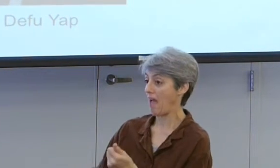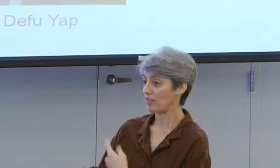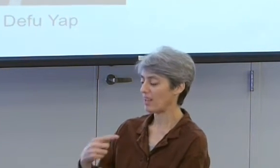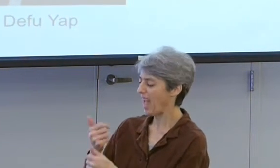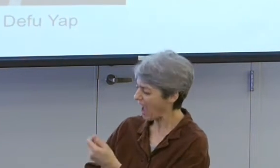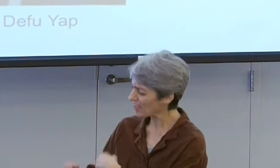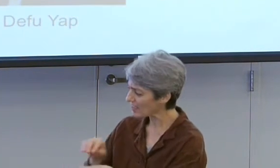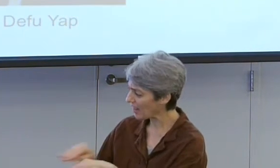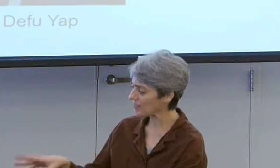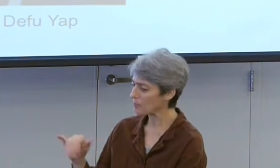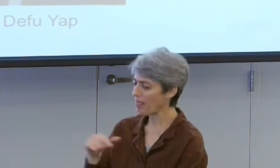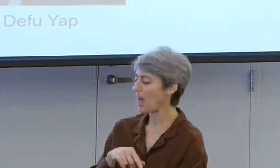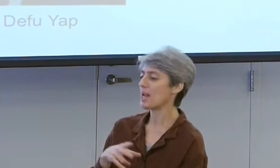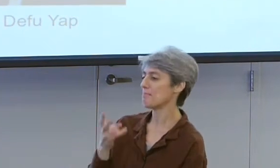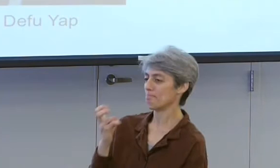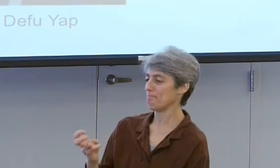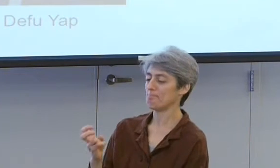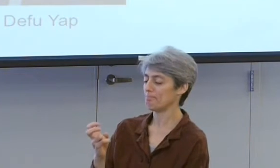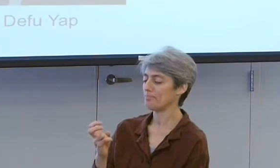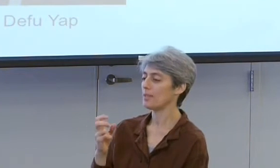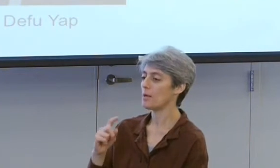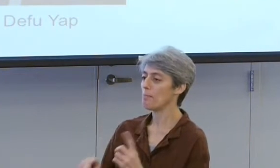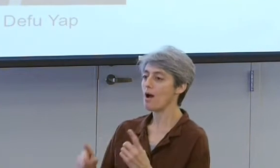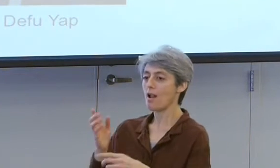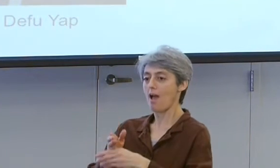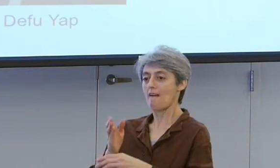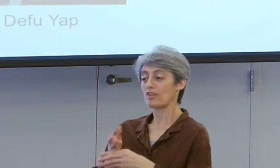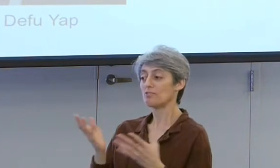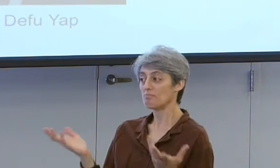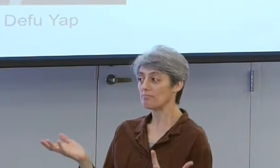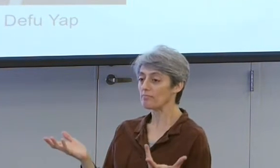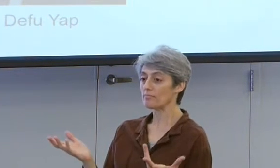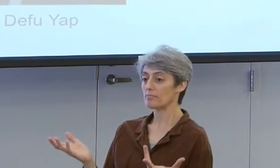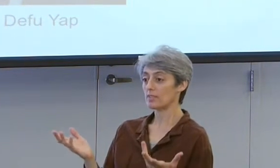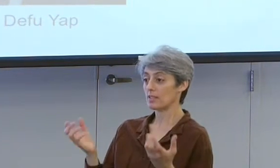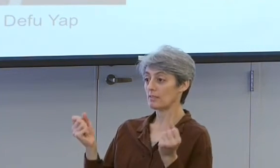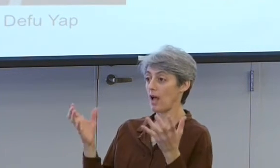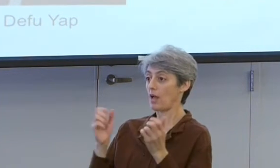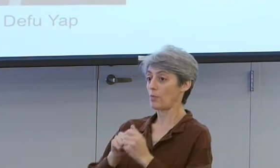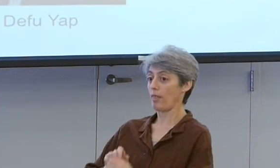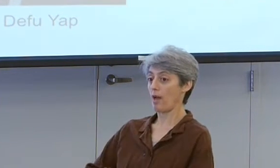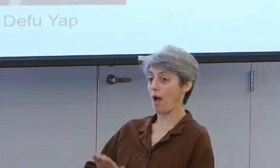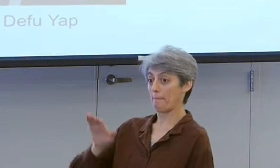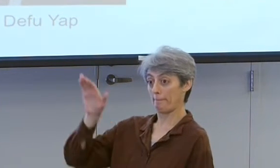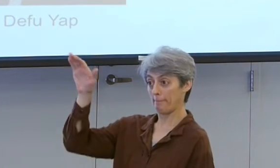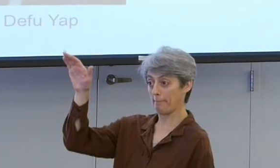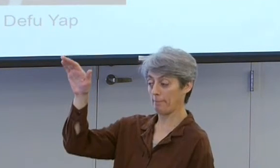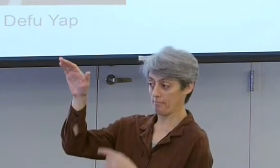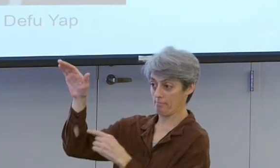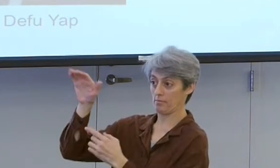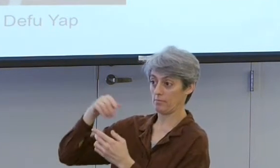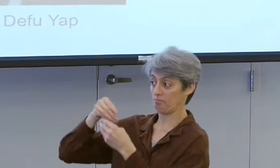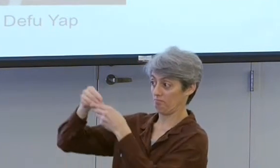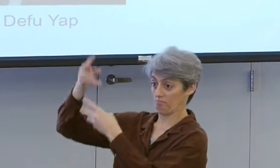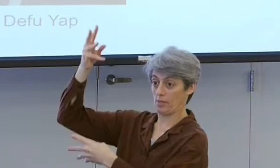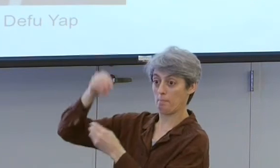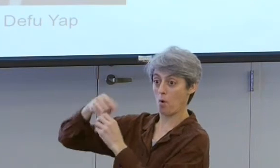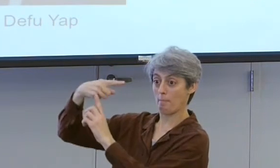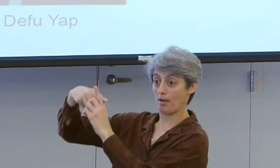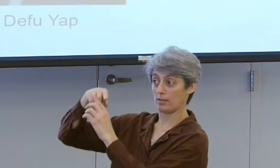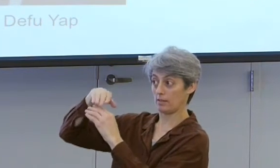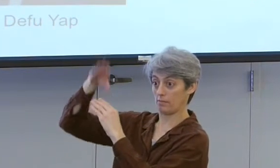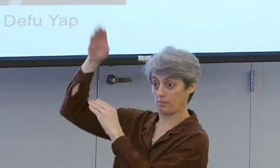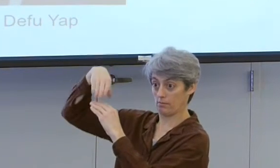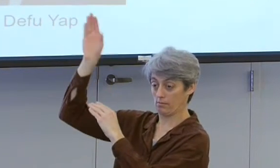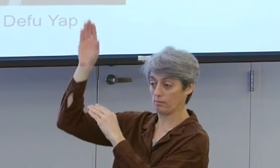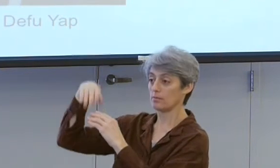unlikely. The question is, on average, are signs with more upward lexical motions more positive in meaning than signs,